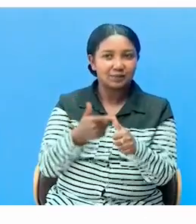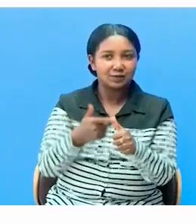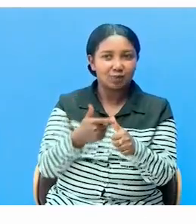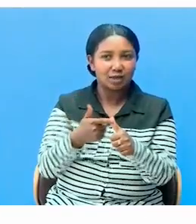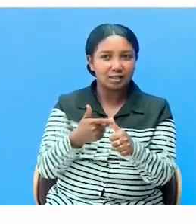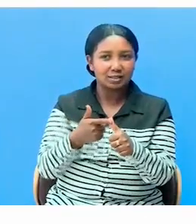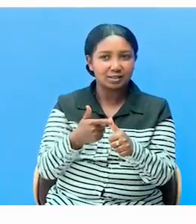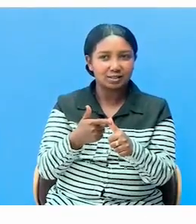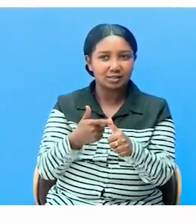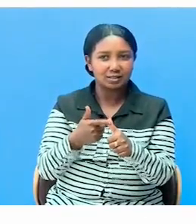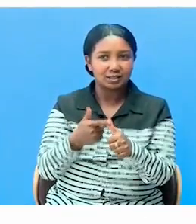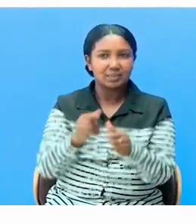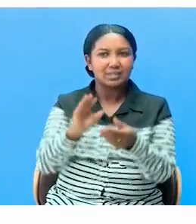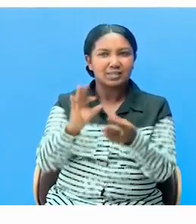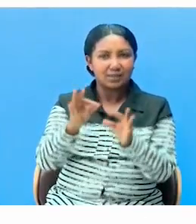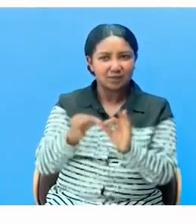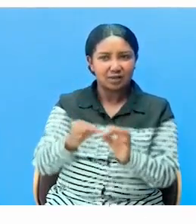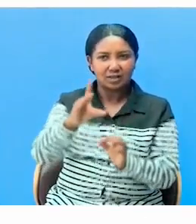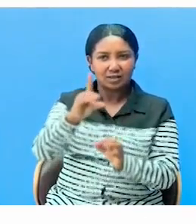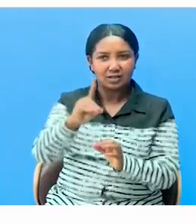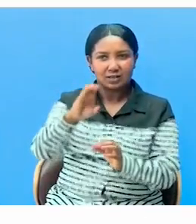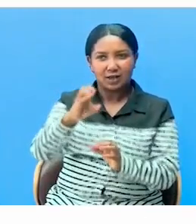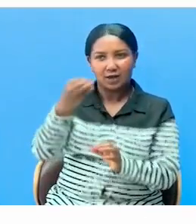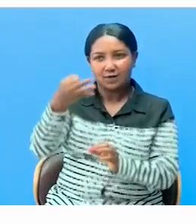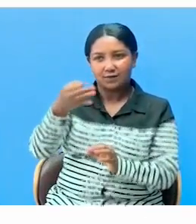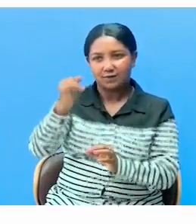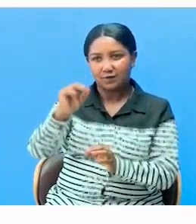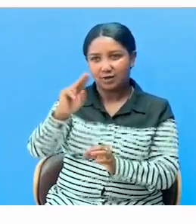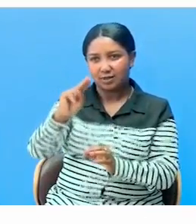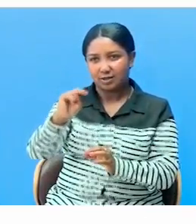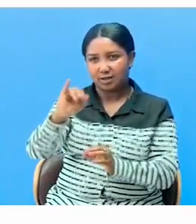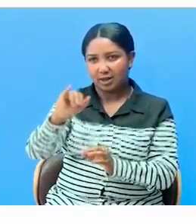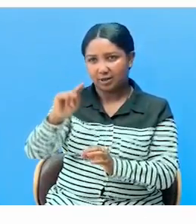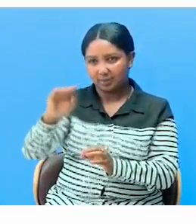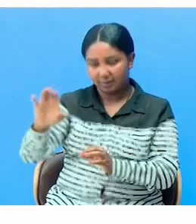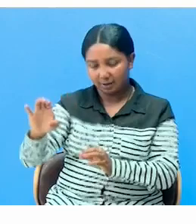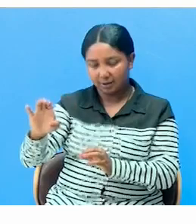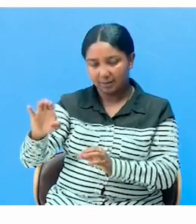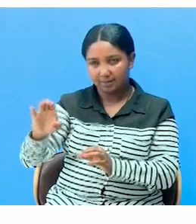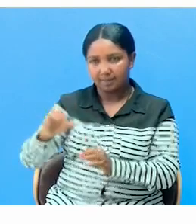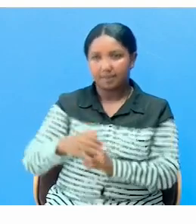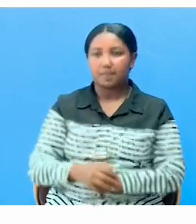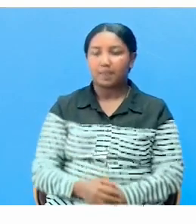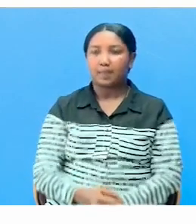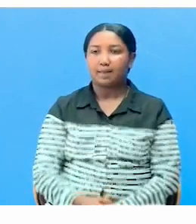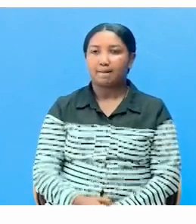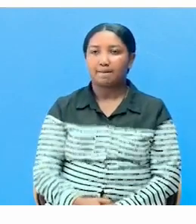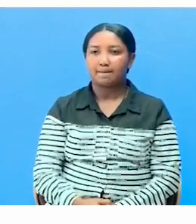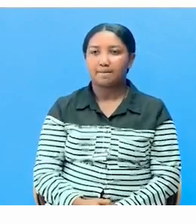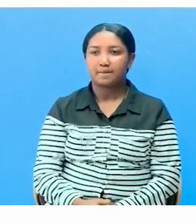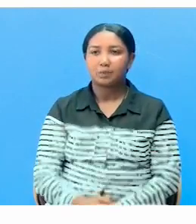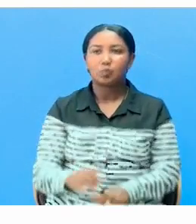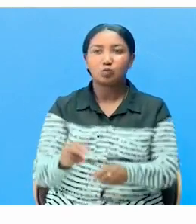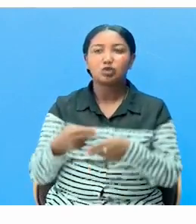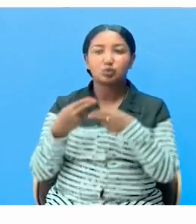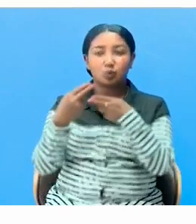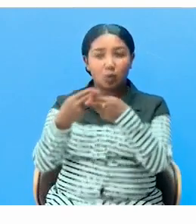is definite article. Definite article, which is